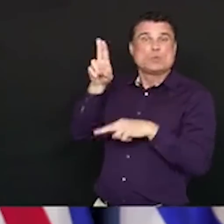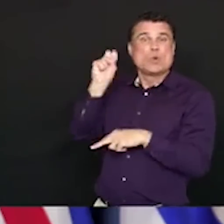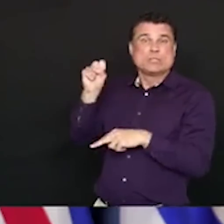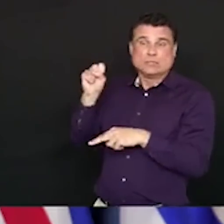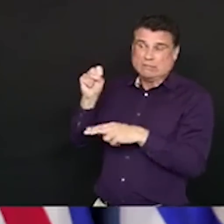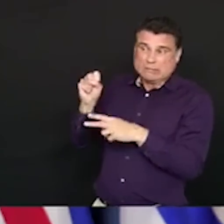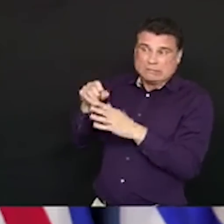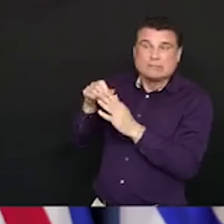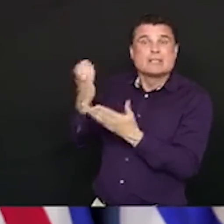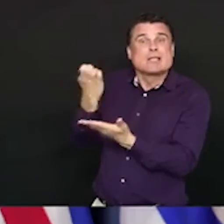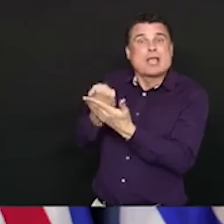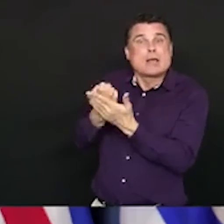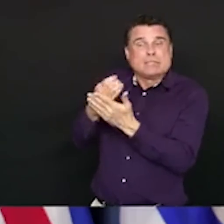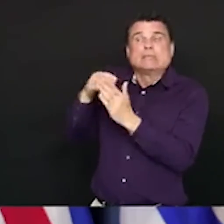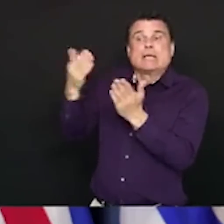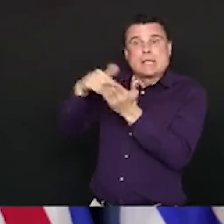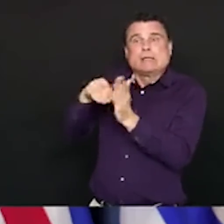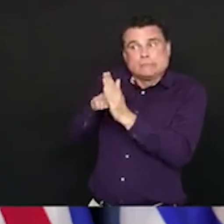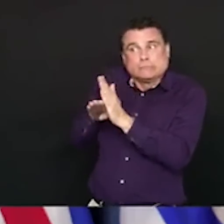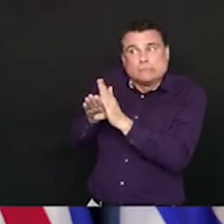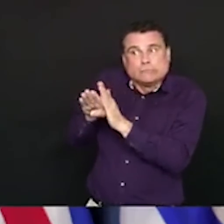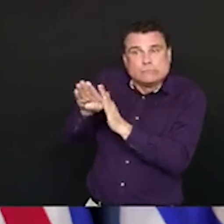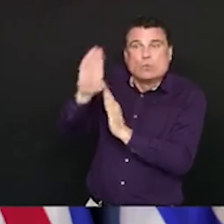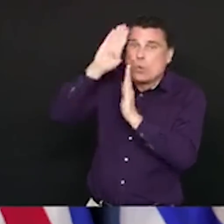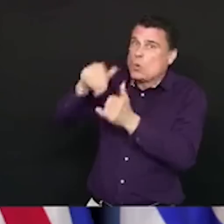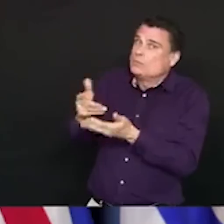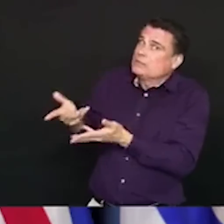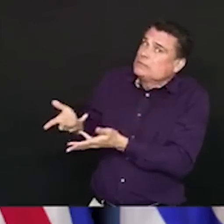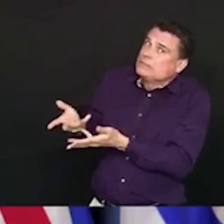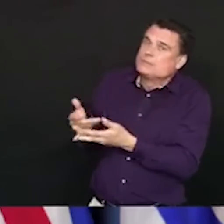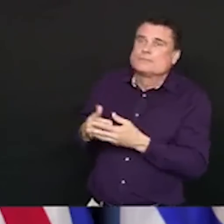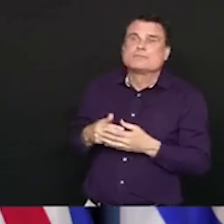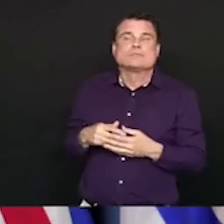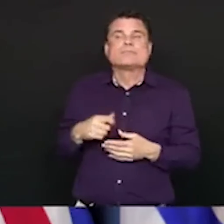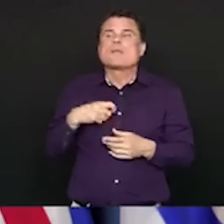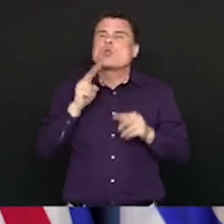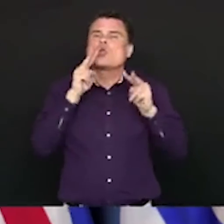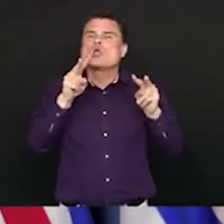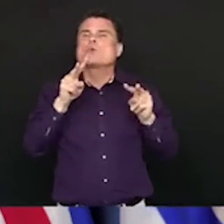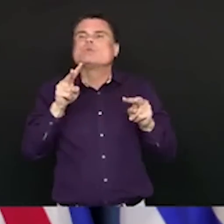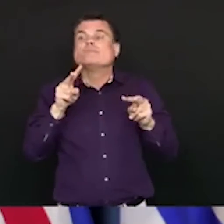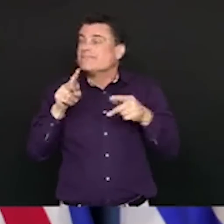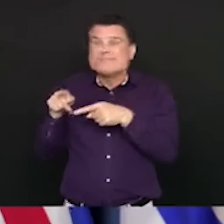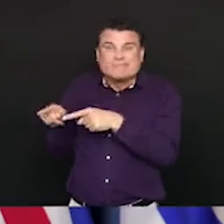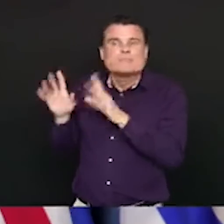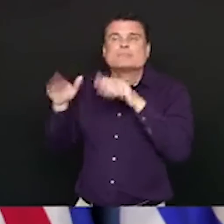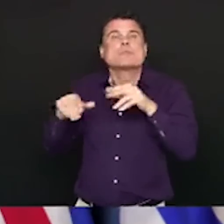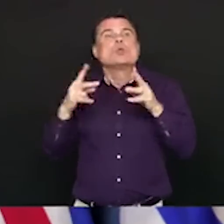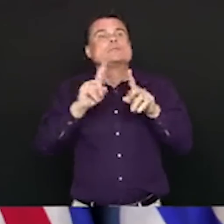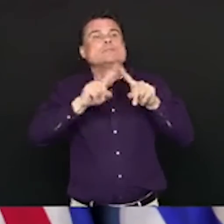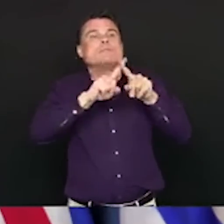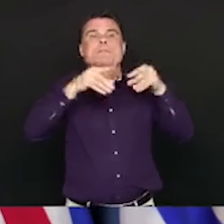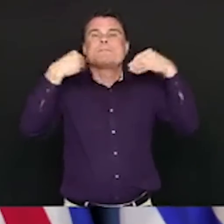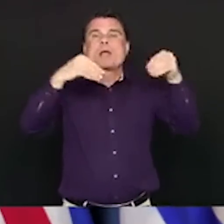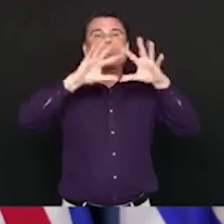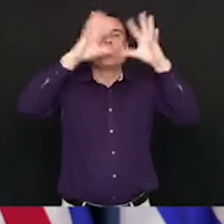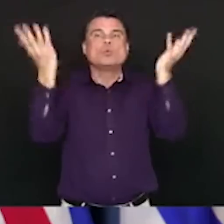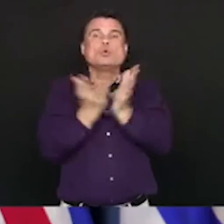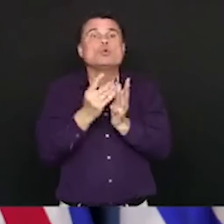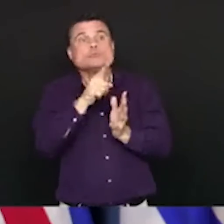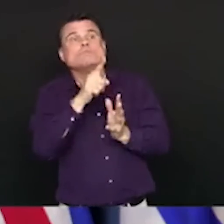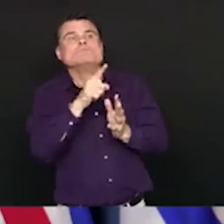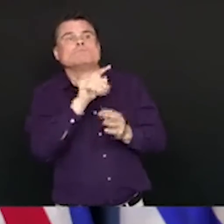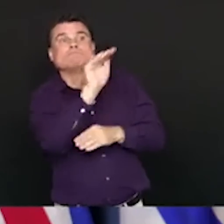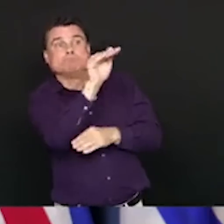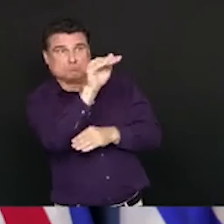places and take advantage of the fact that here in British Columbia, we got in the front of this faster than some other jurisdictions.